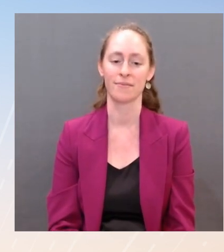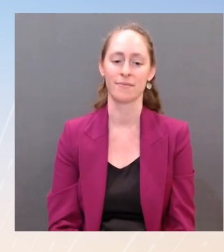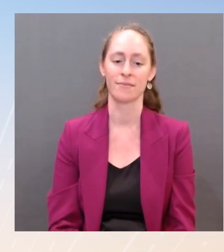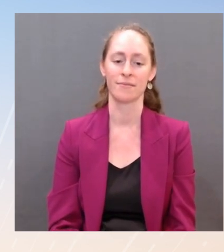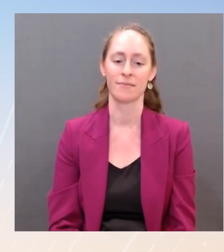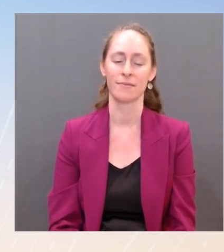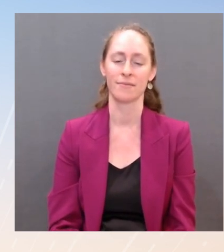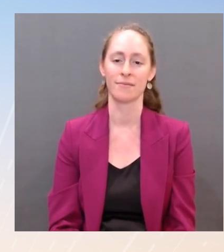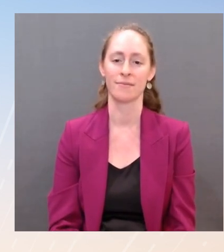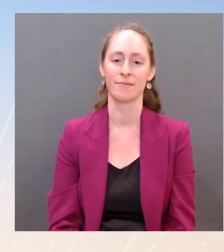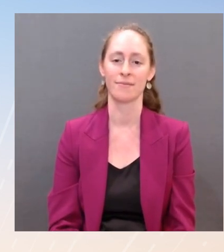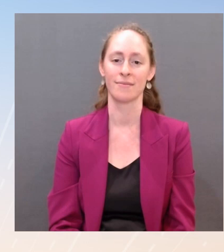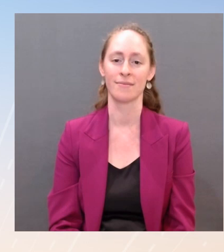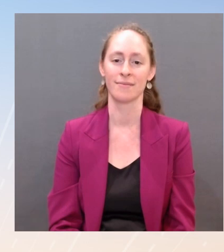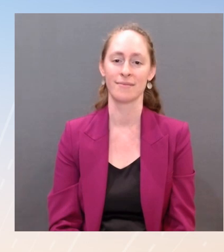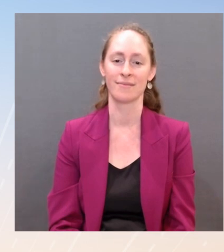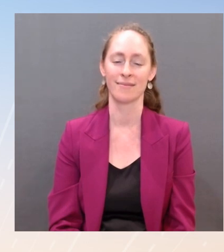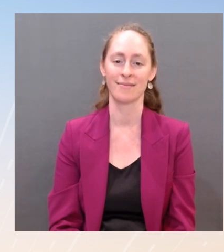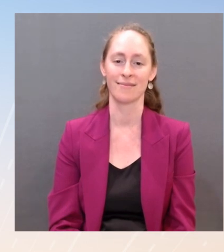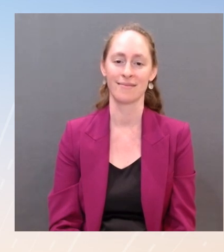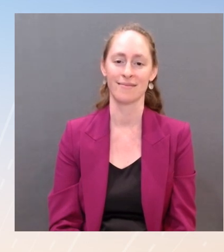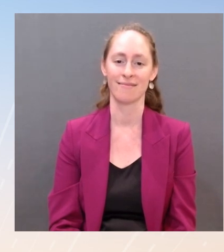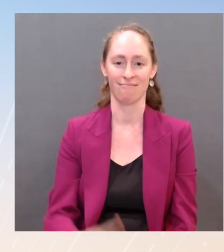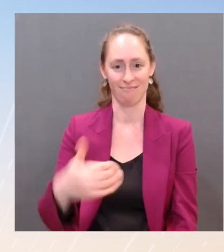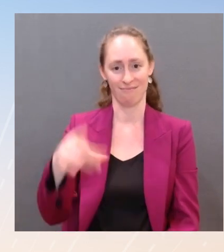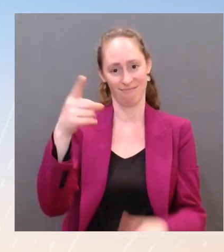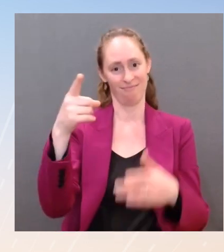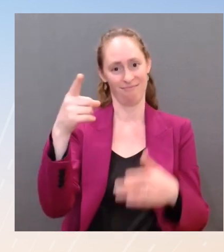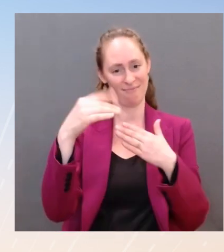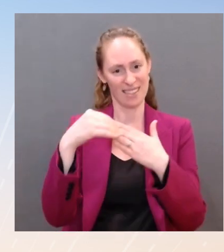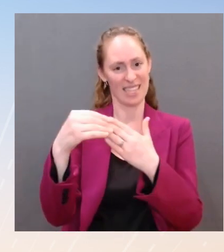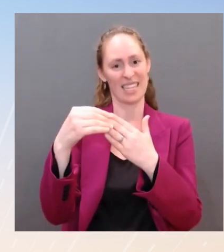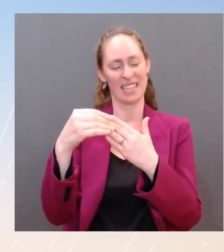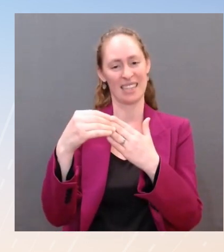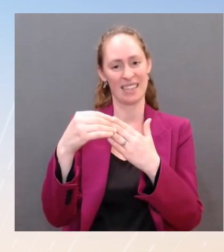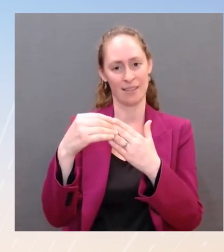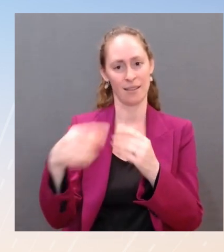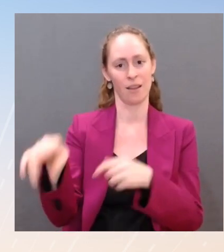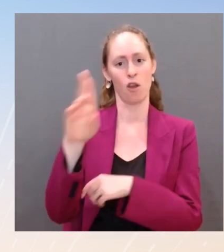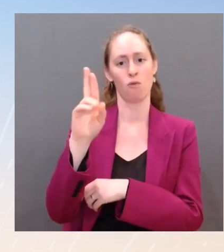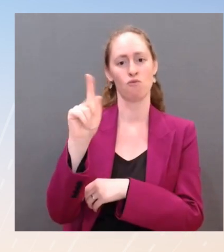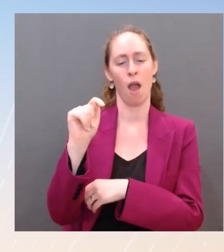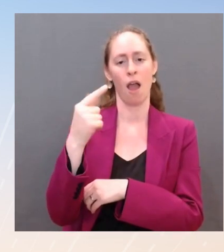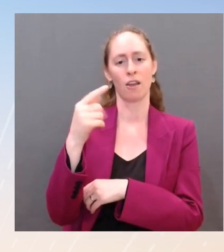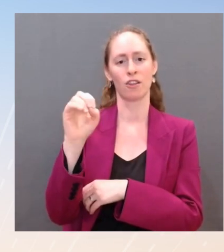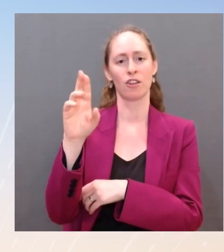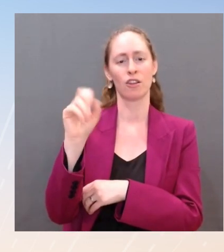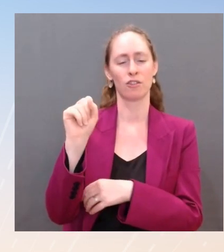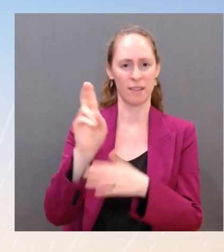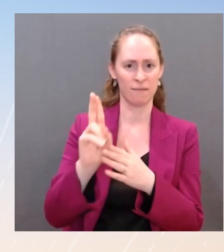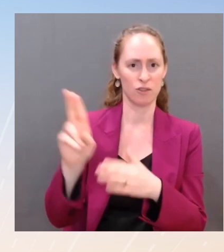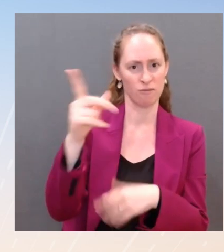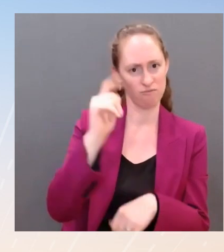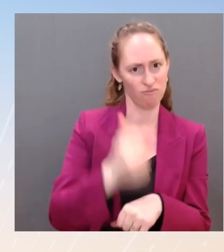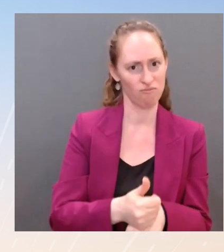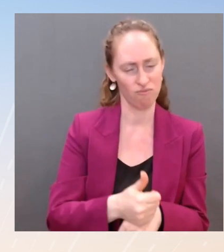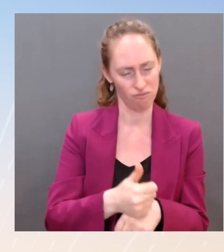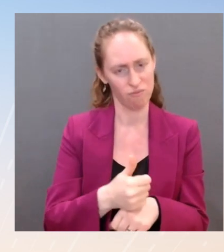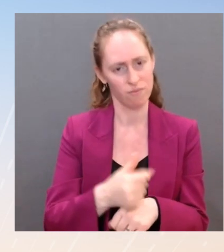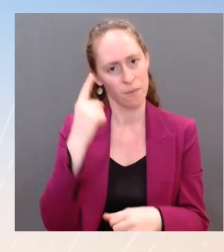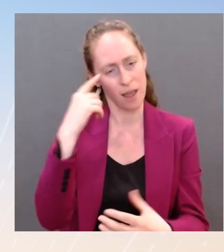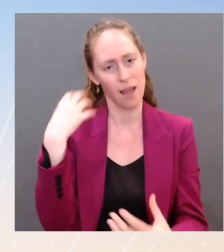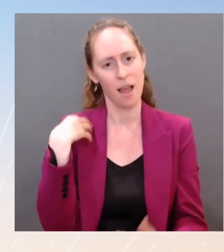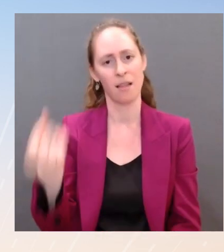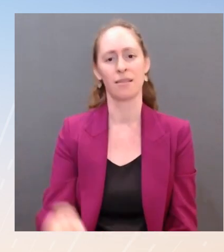Rutgers. Can you tell us a little bit more about how that happened? Yes, of course. Well, first and foremost, hello everyone. My name is Jorge Alvarez,